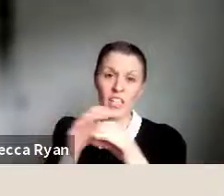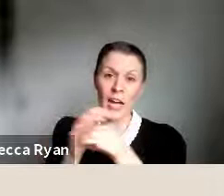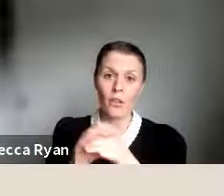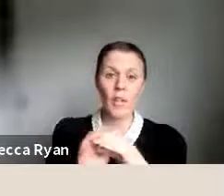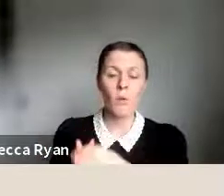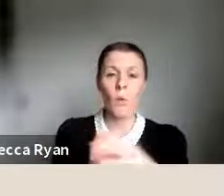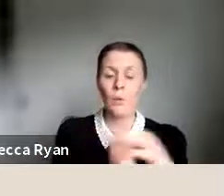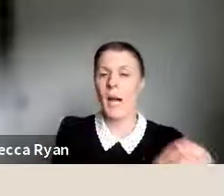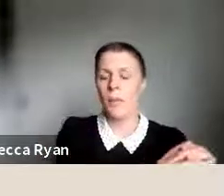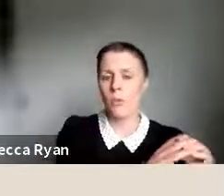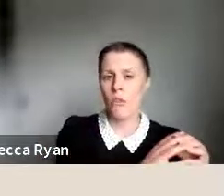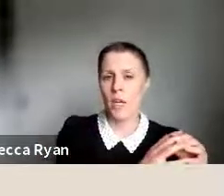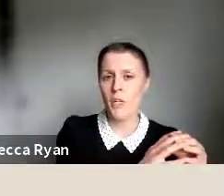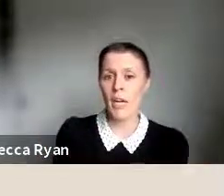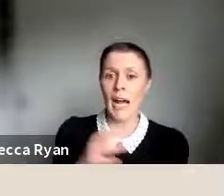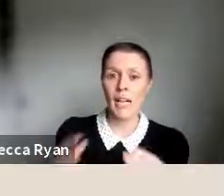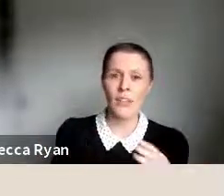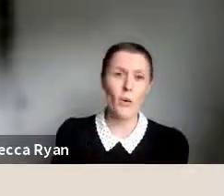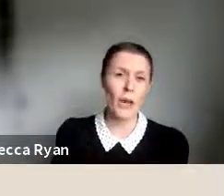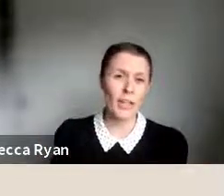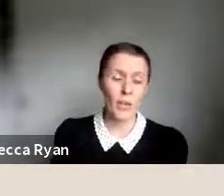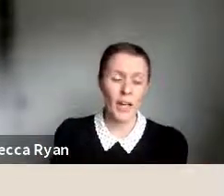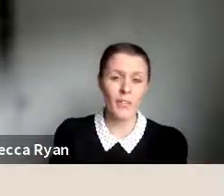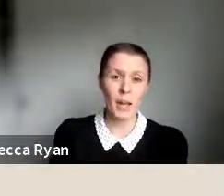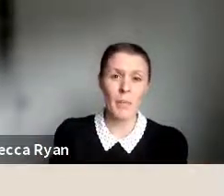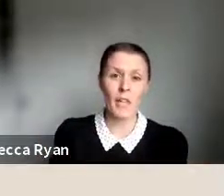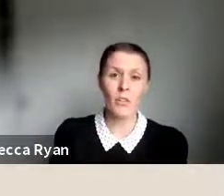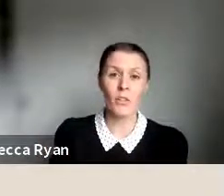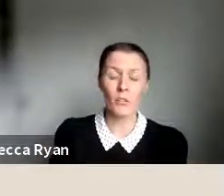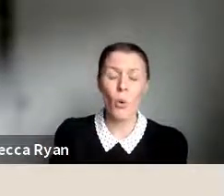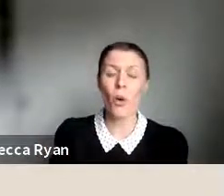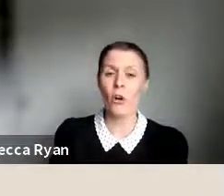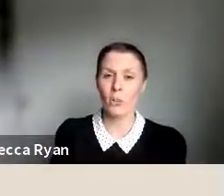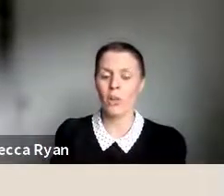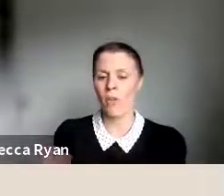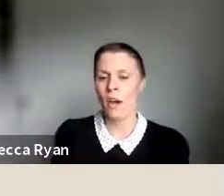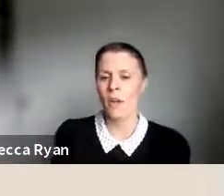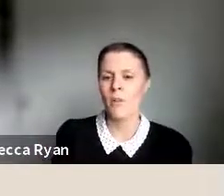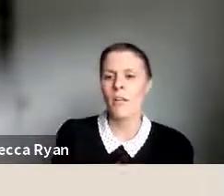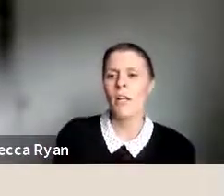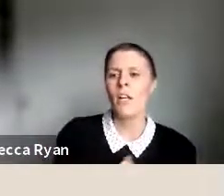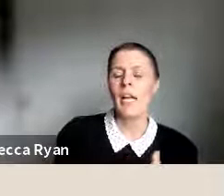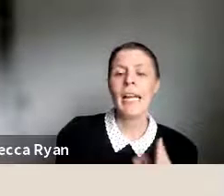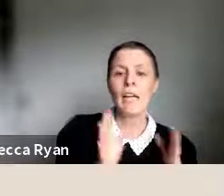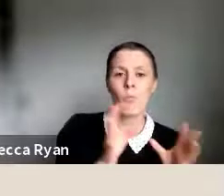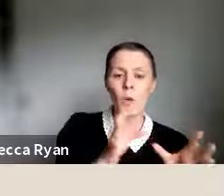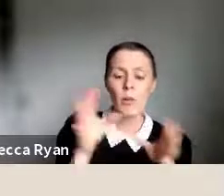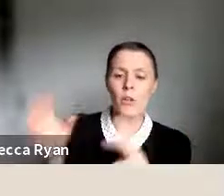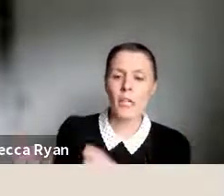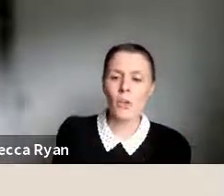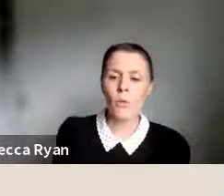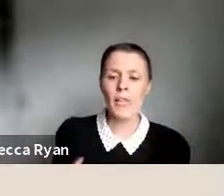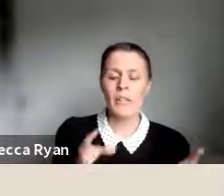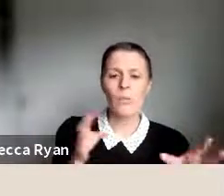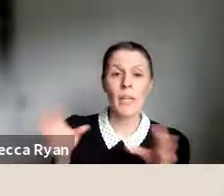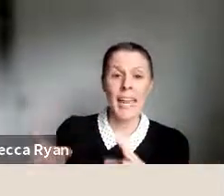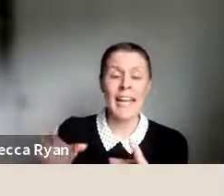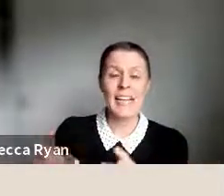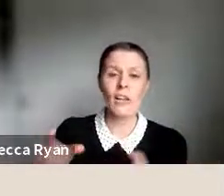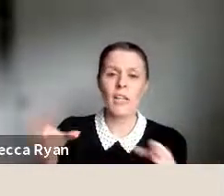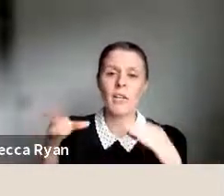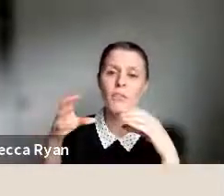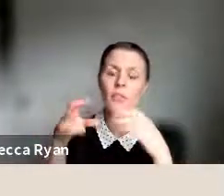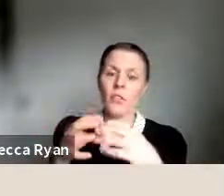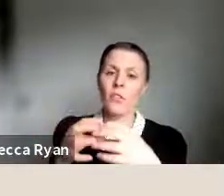those together, like what was happening with J&J, they don't annualize that because it is so incredibly rare. when we look at the rates, we